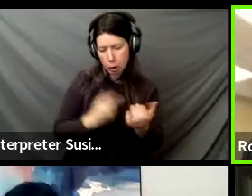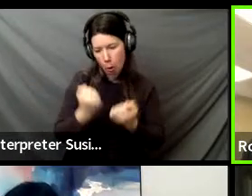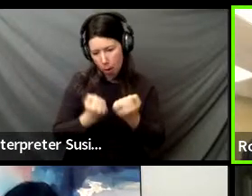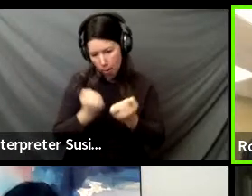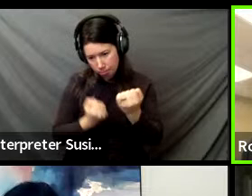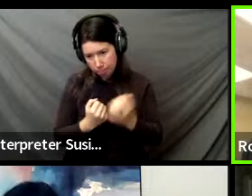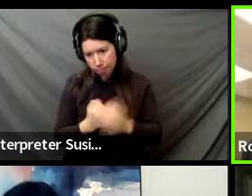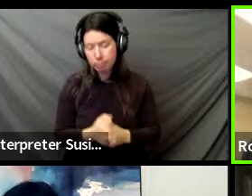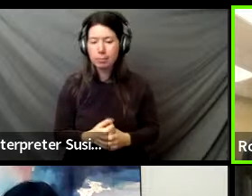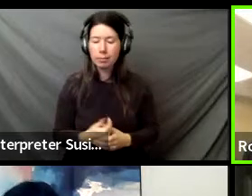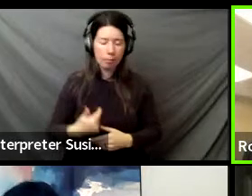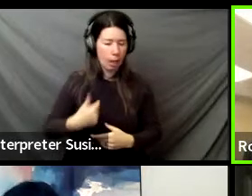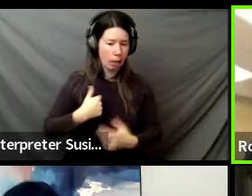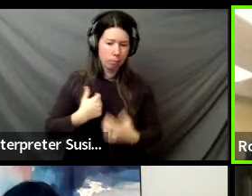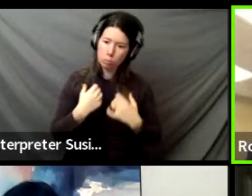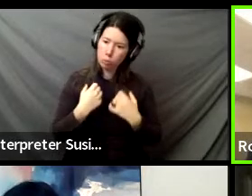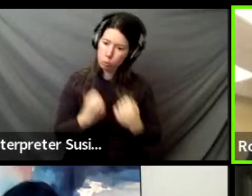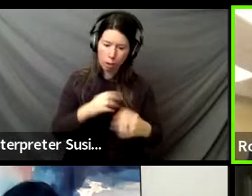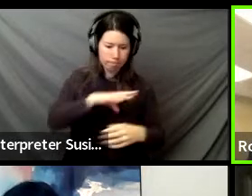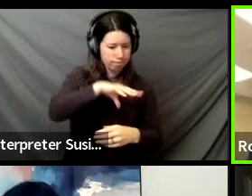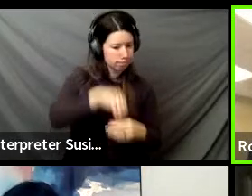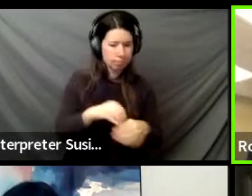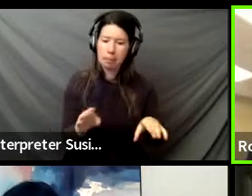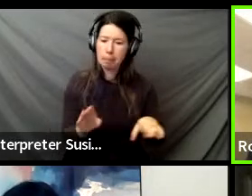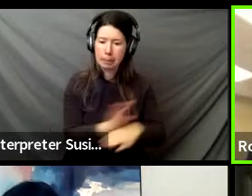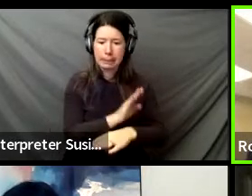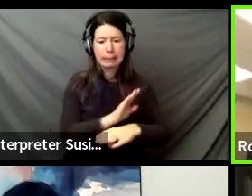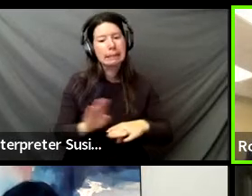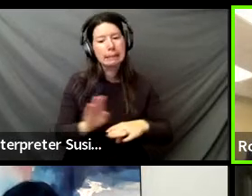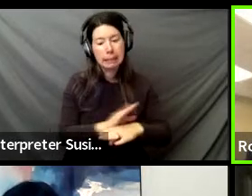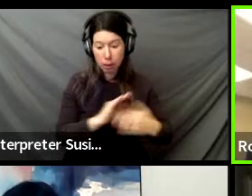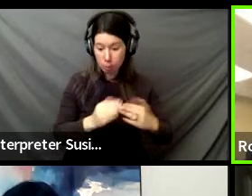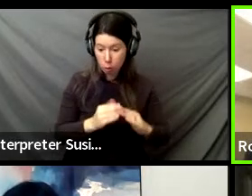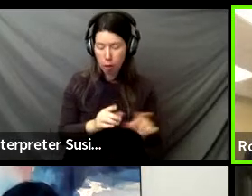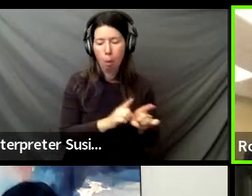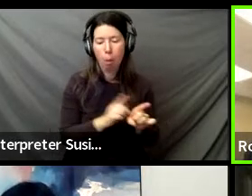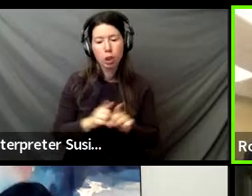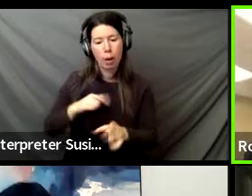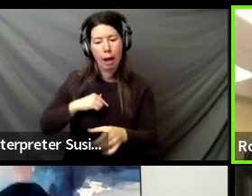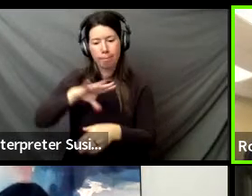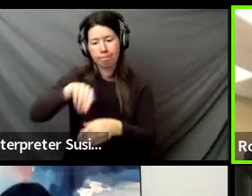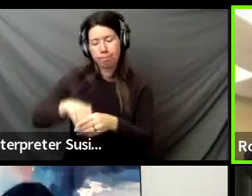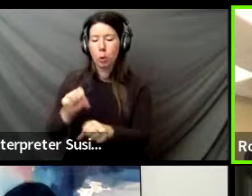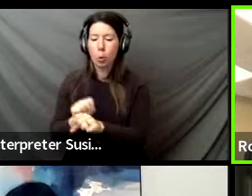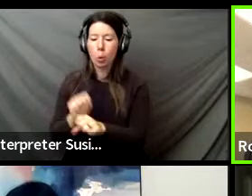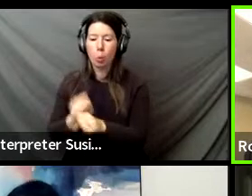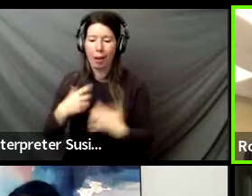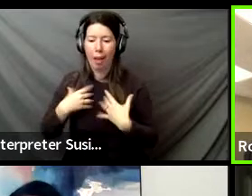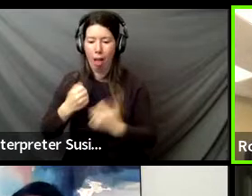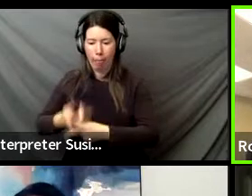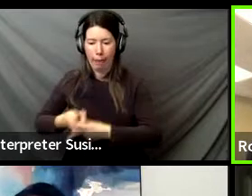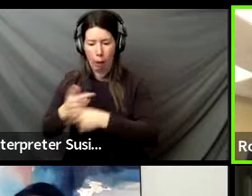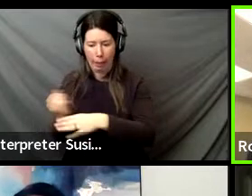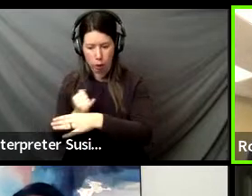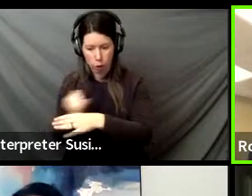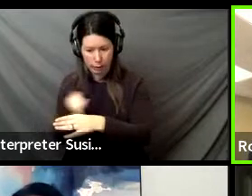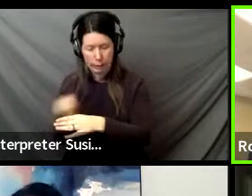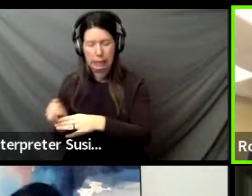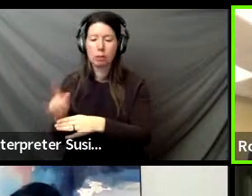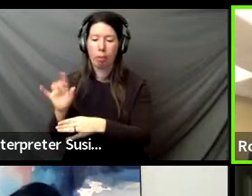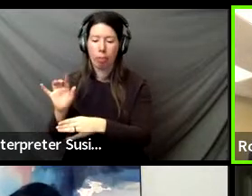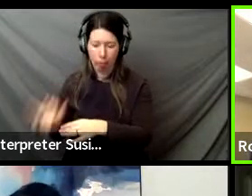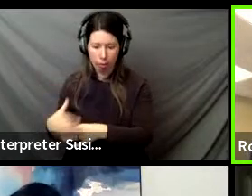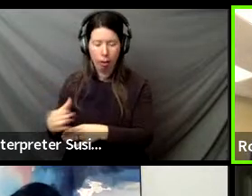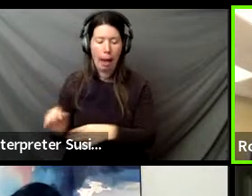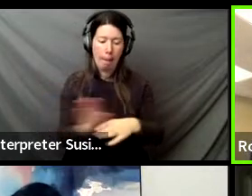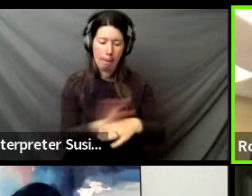Very engaged with the business community. I also work in the healthcare industry, so healthcare and the business community are kind of